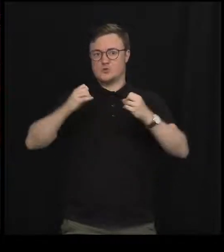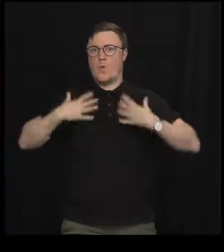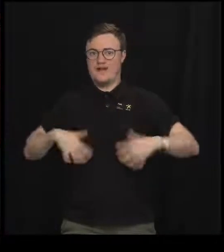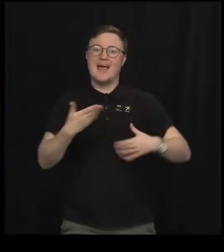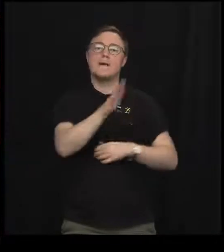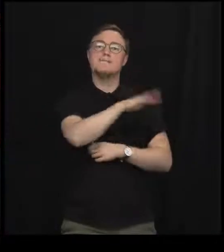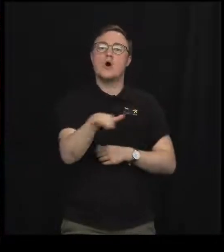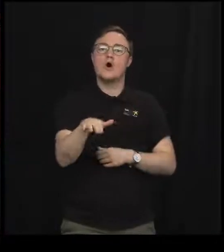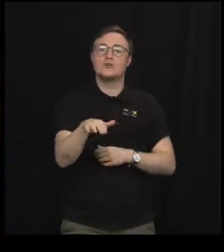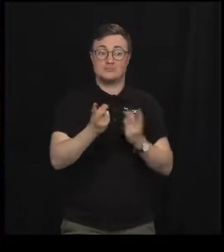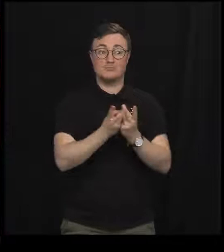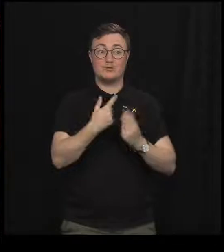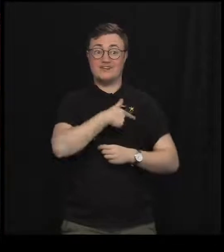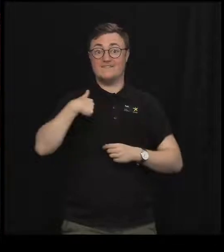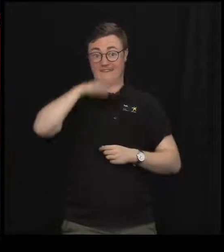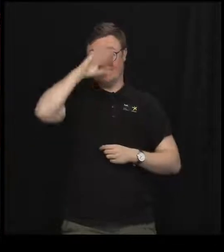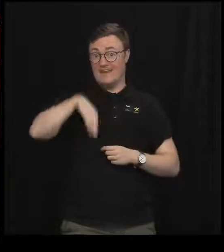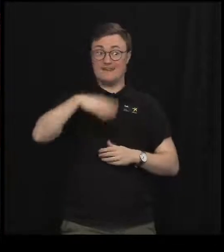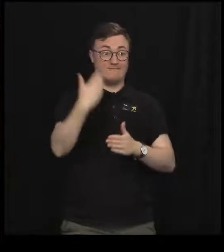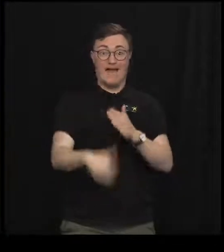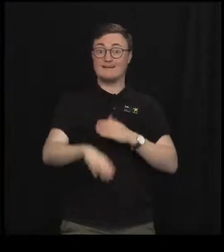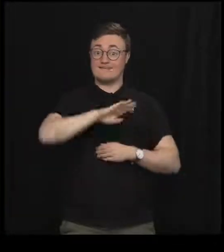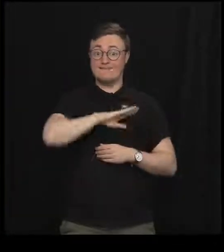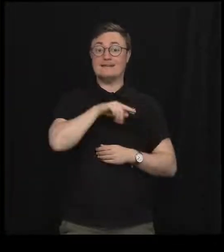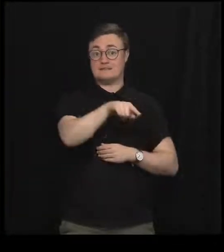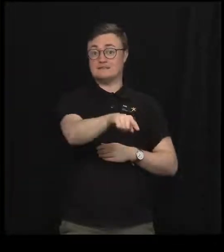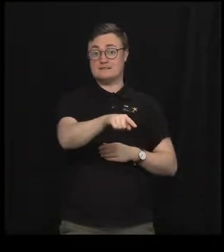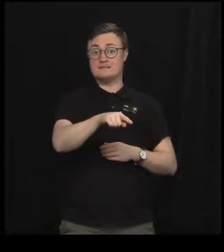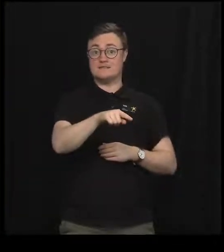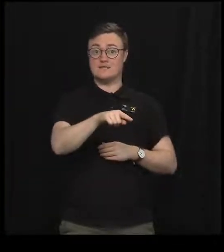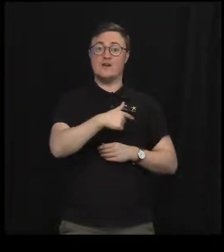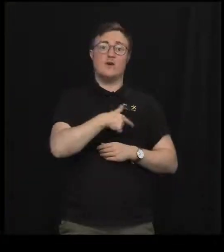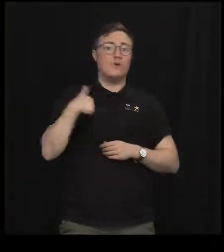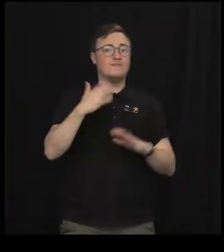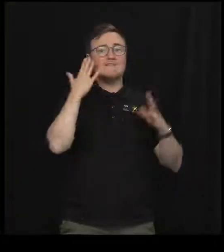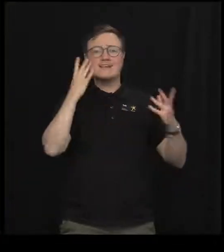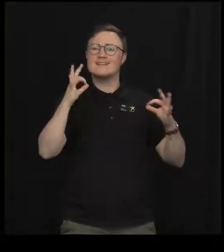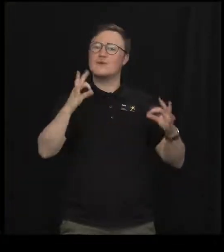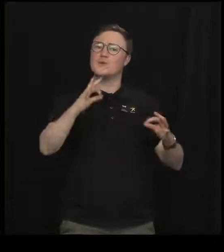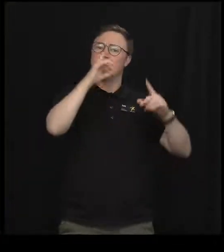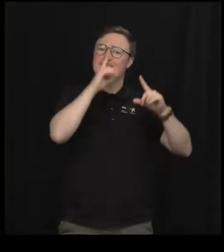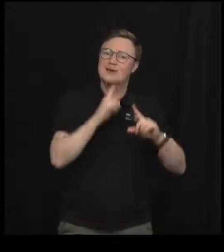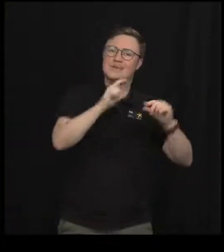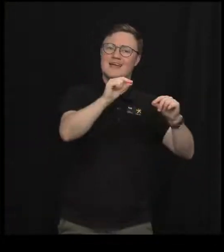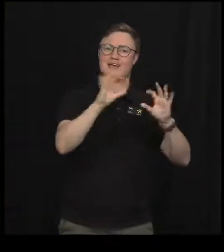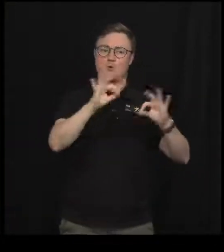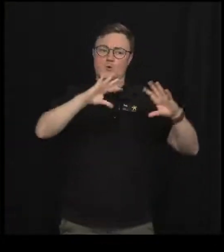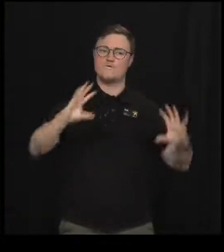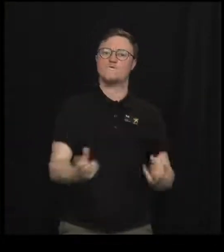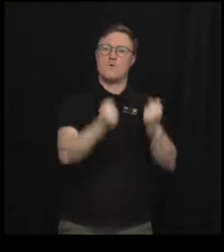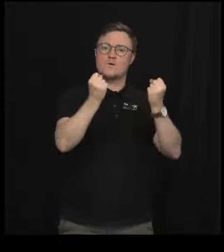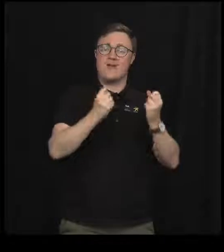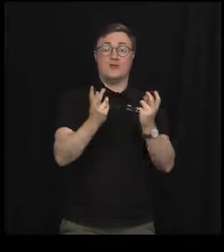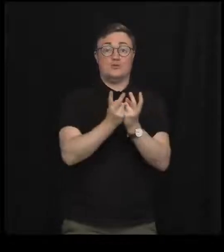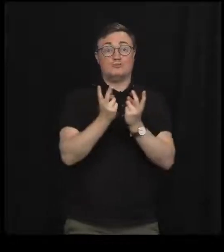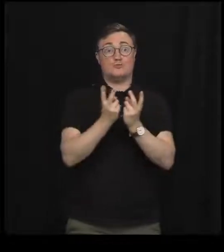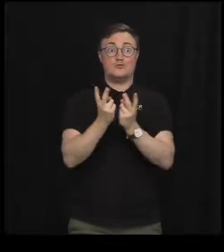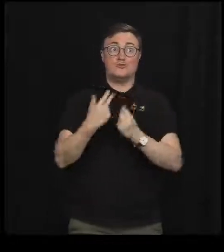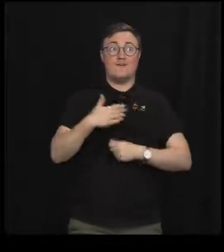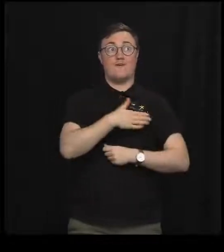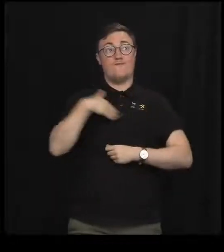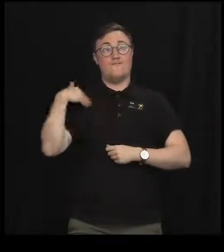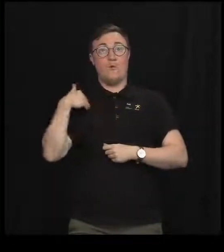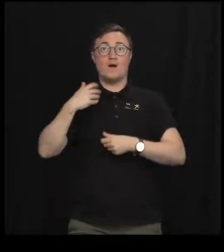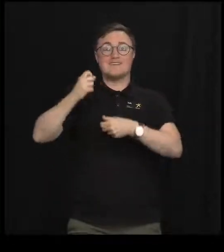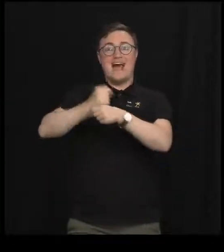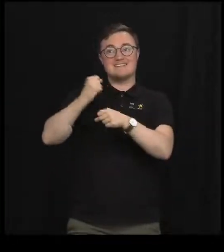we know that they're there. Some of them we don't really know how to even frame them, find them. So the role of the Office of Innovation is a little bit the